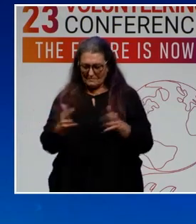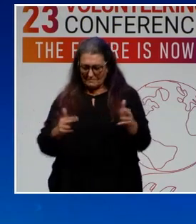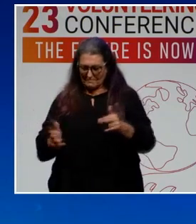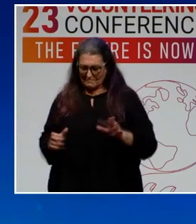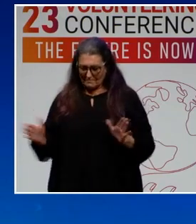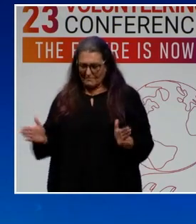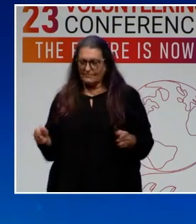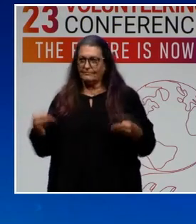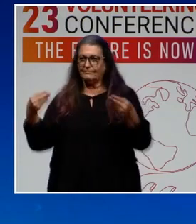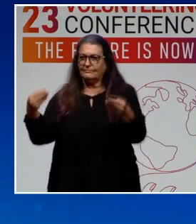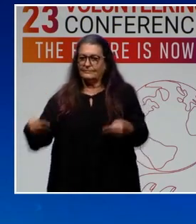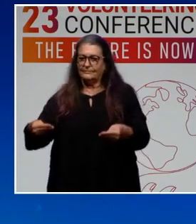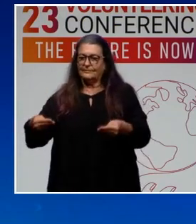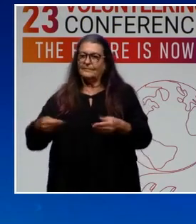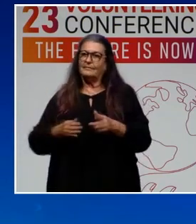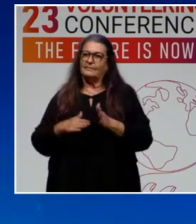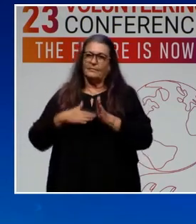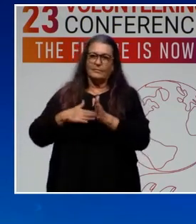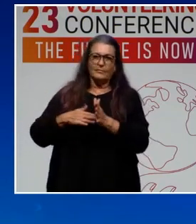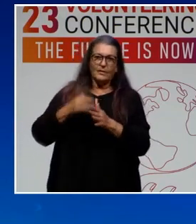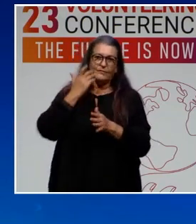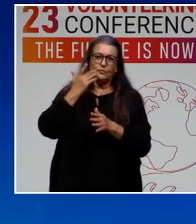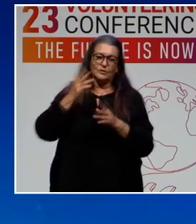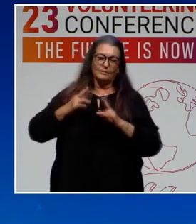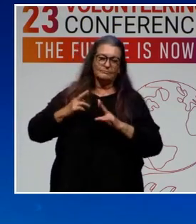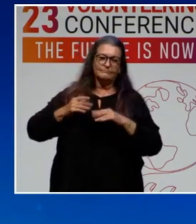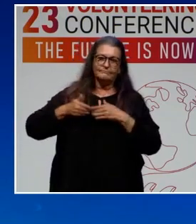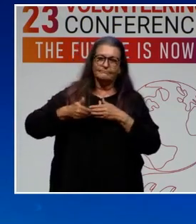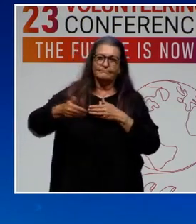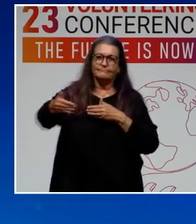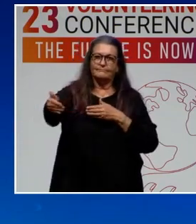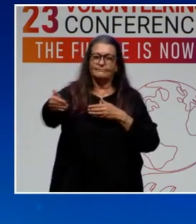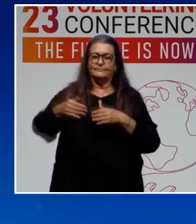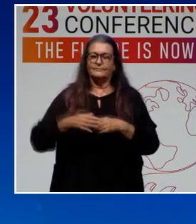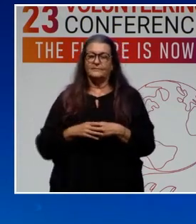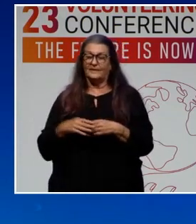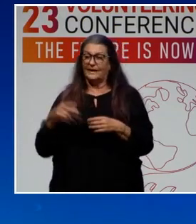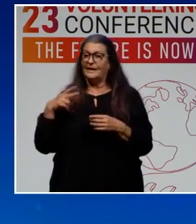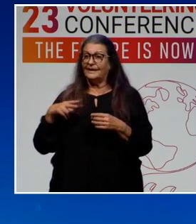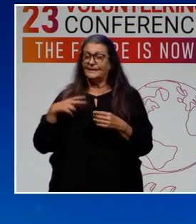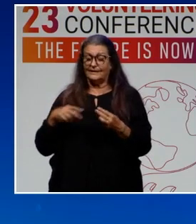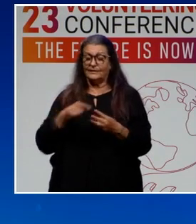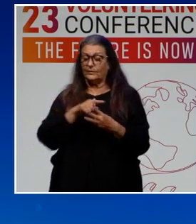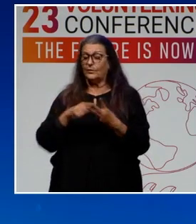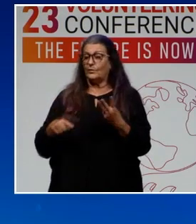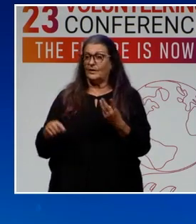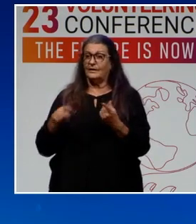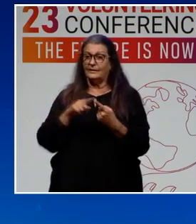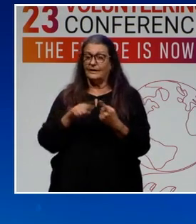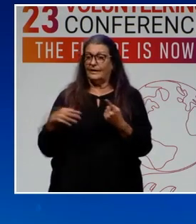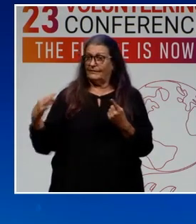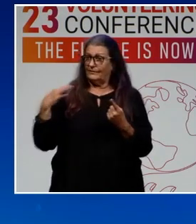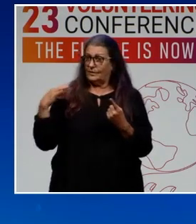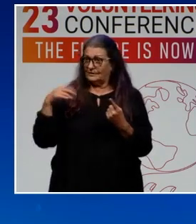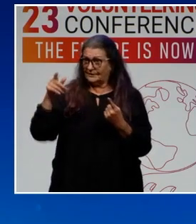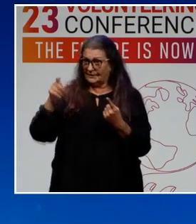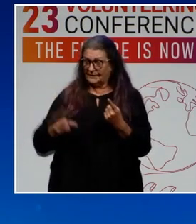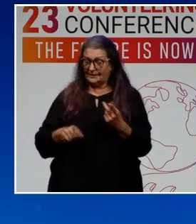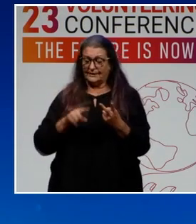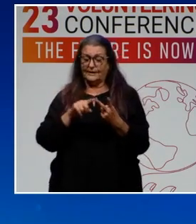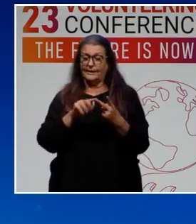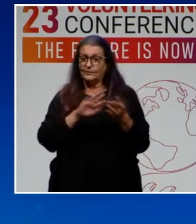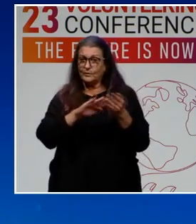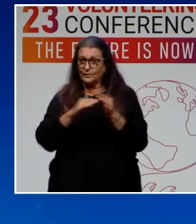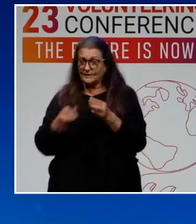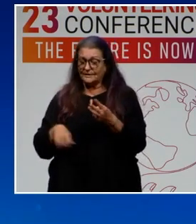key focus areas: the volunteer, the community, and the conditions for volunteering. These